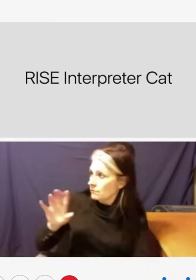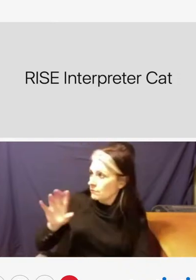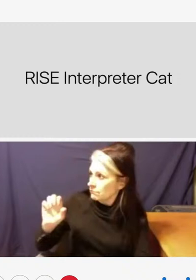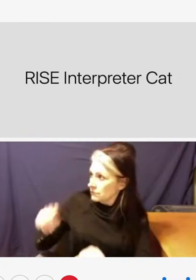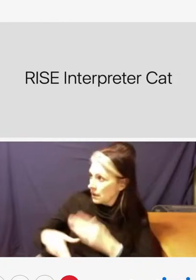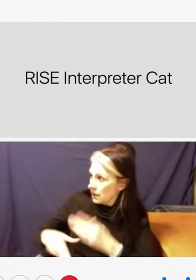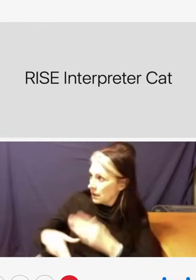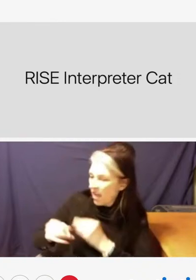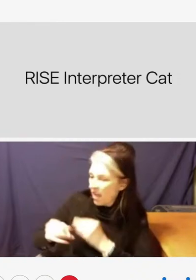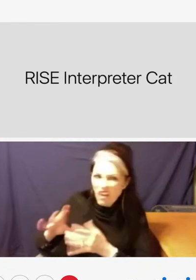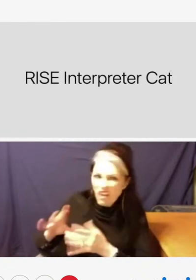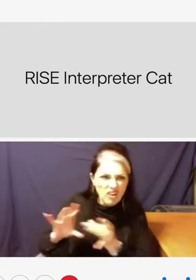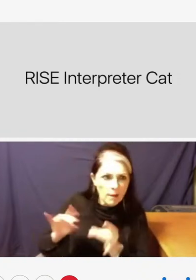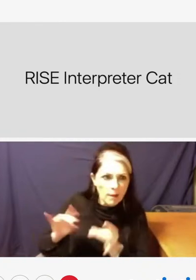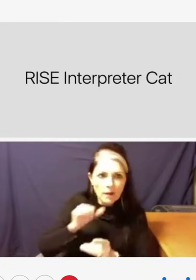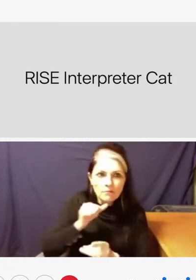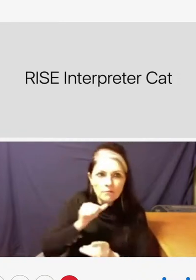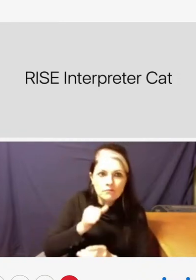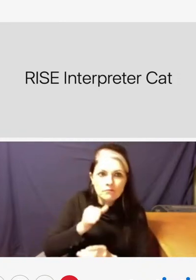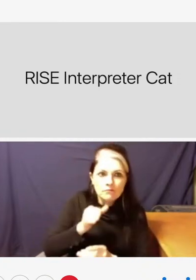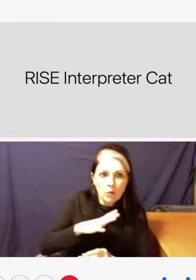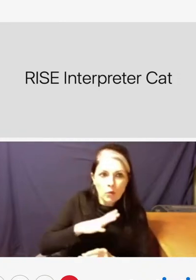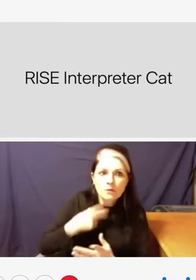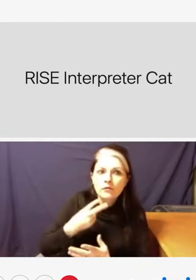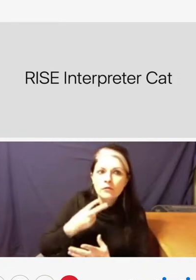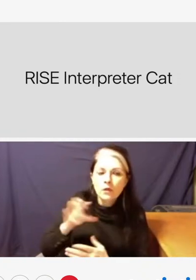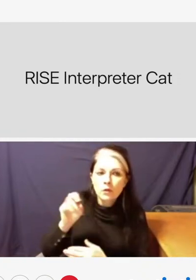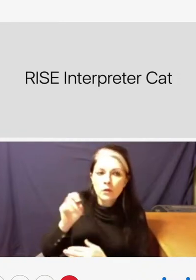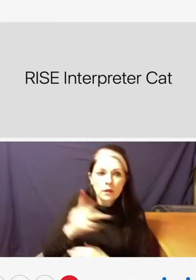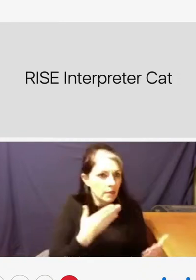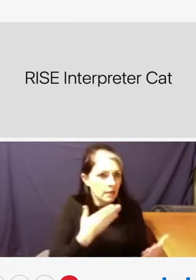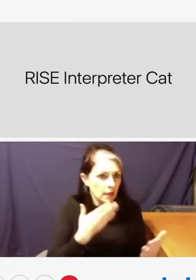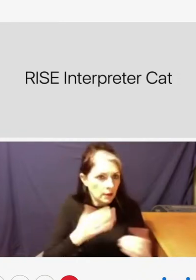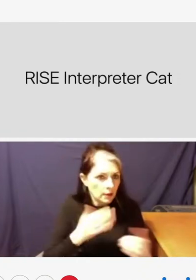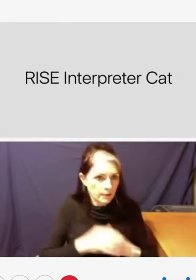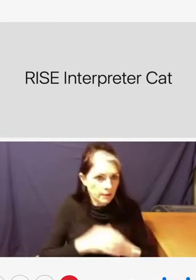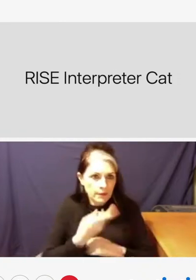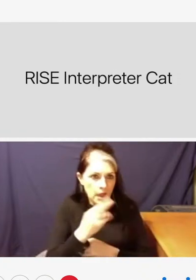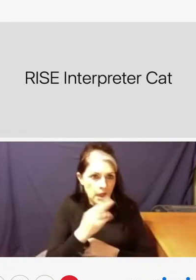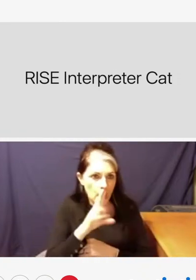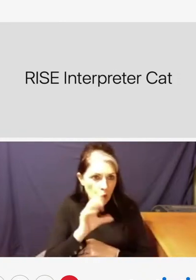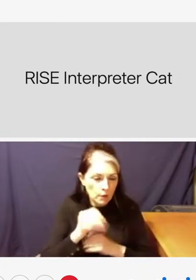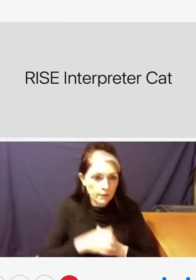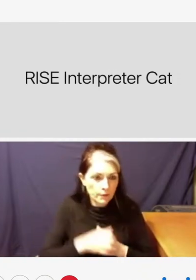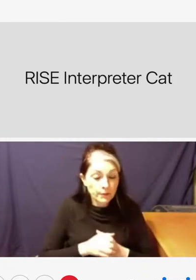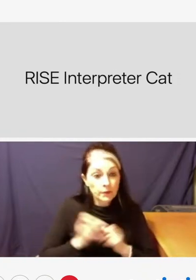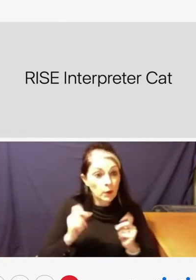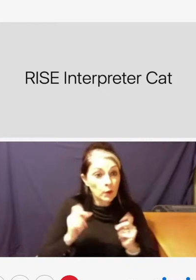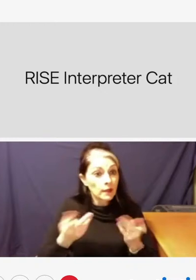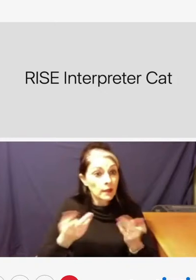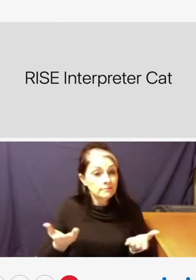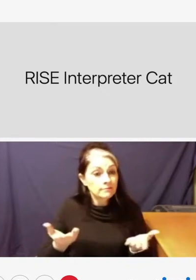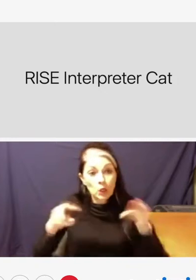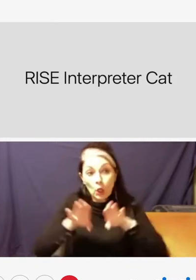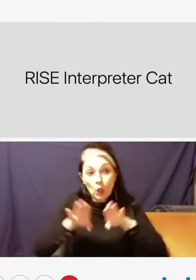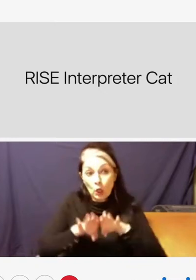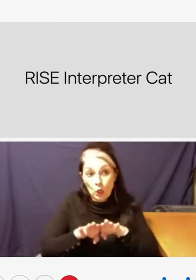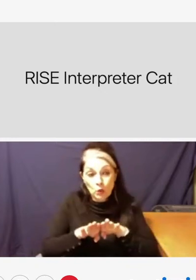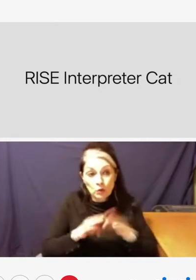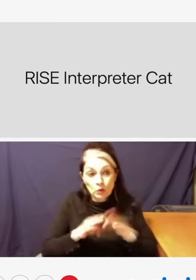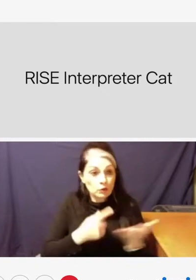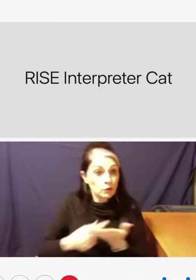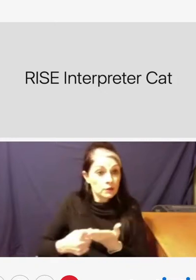add that that piece to that thank you thank you board member har okay we are adjourning into close session to discuss the items listed on the close